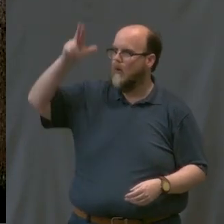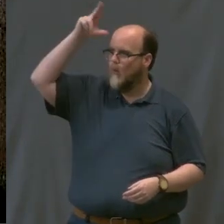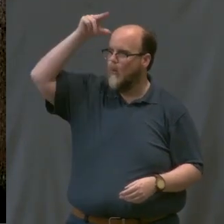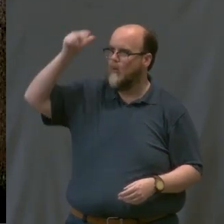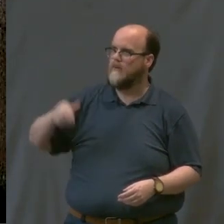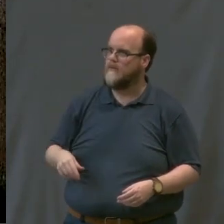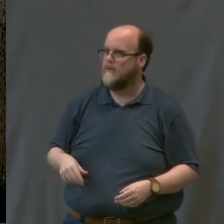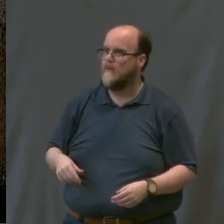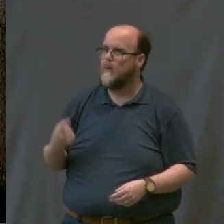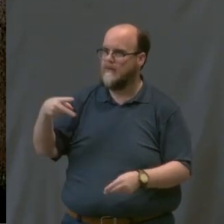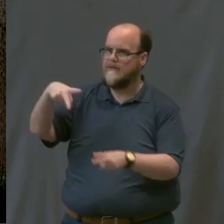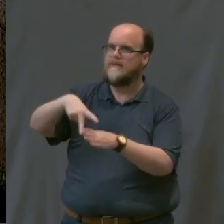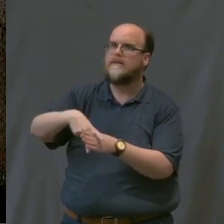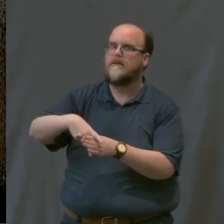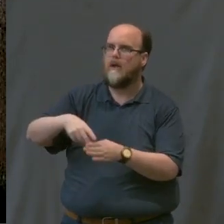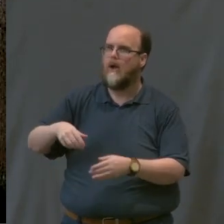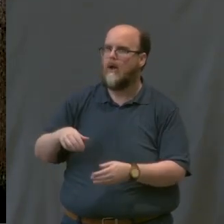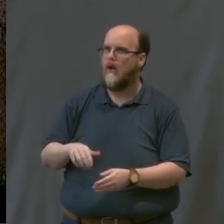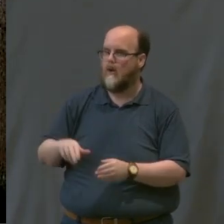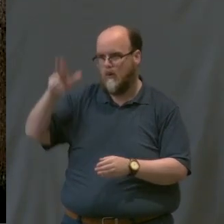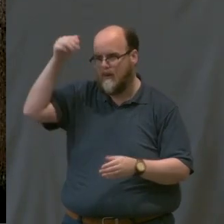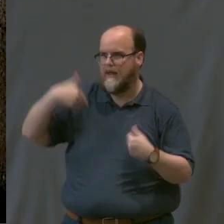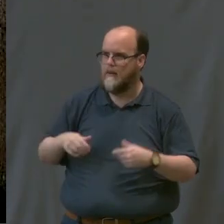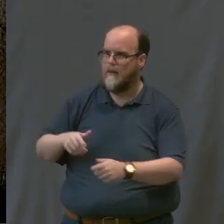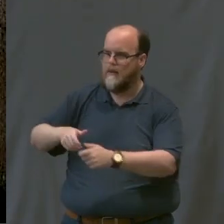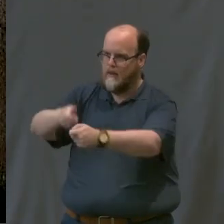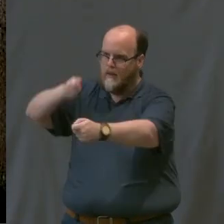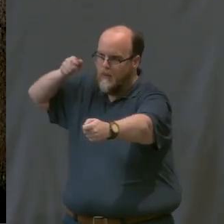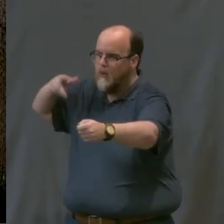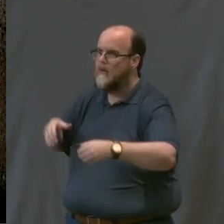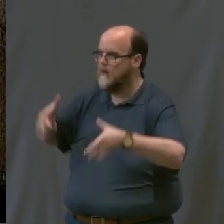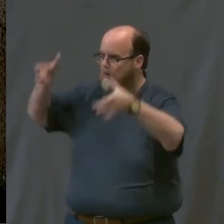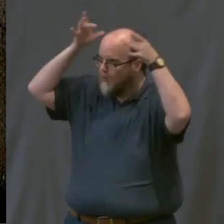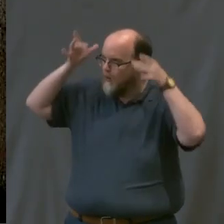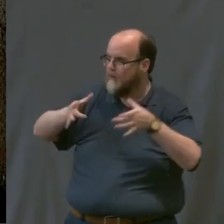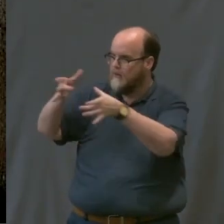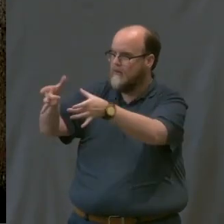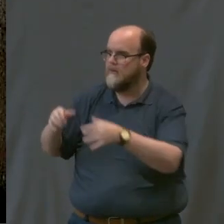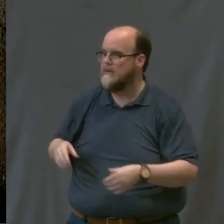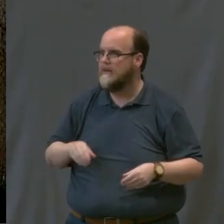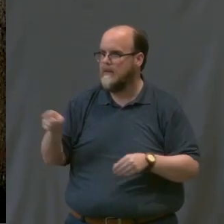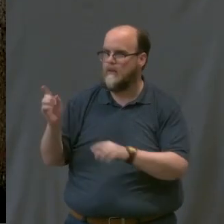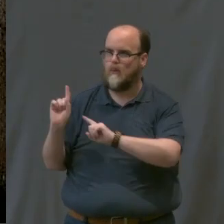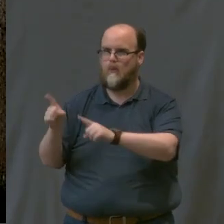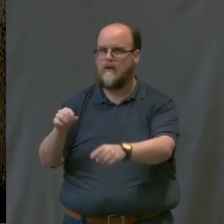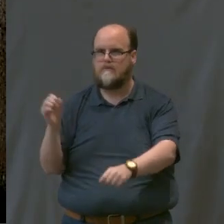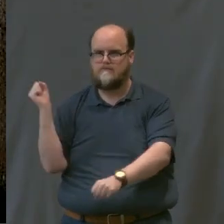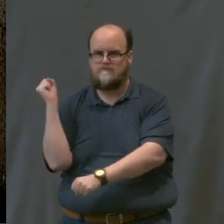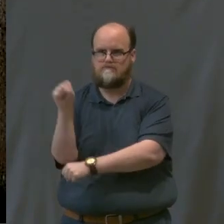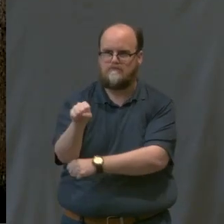He who sat on it had a bow, and a crown was given to him, and he went out conquering and to